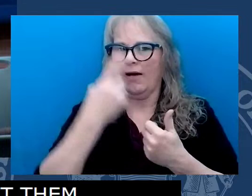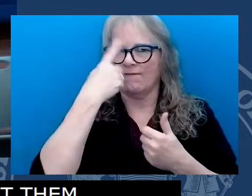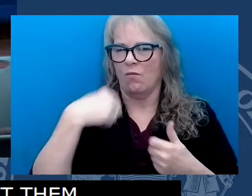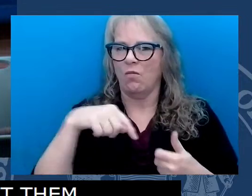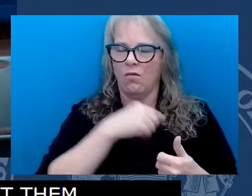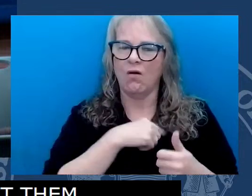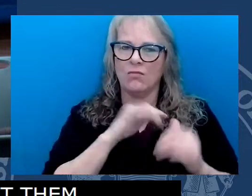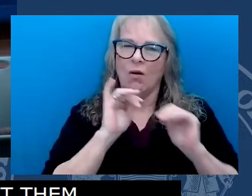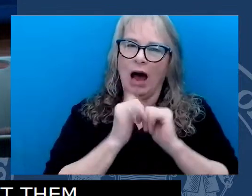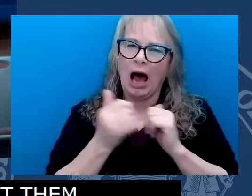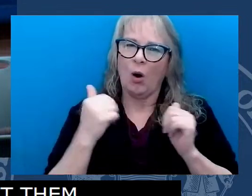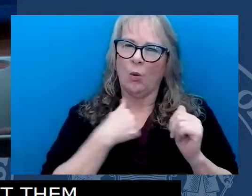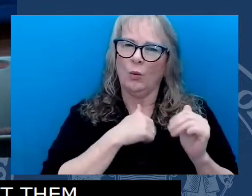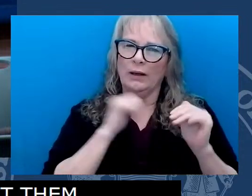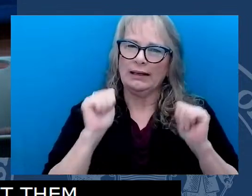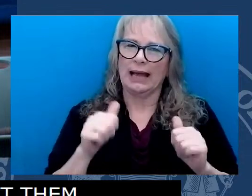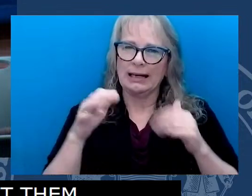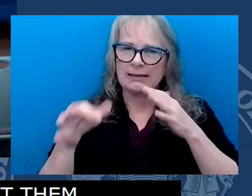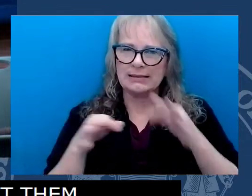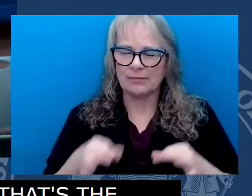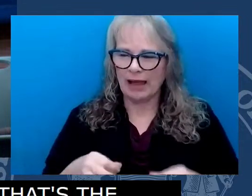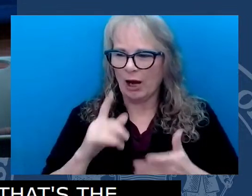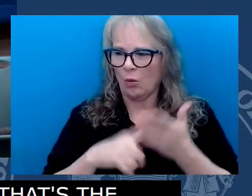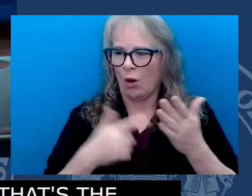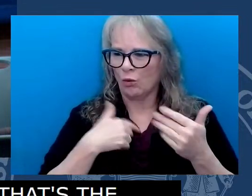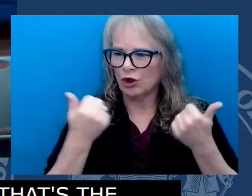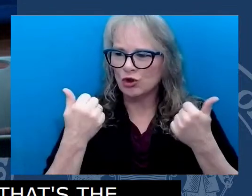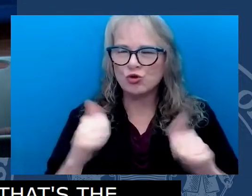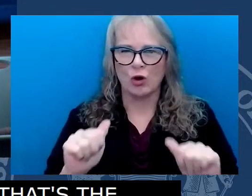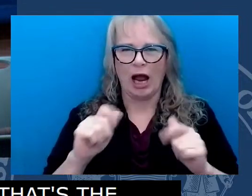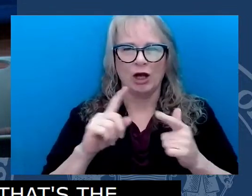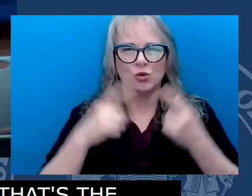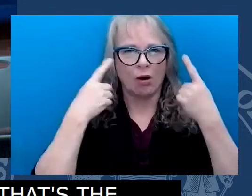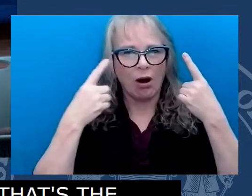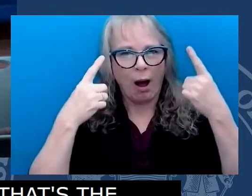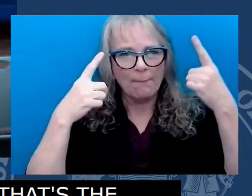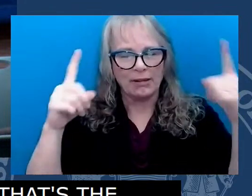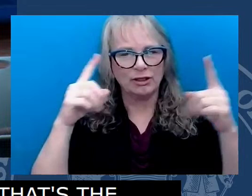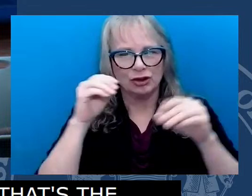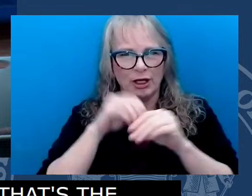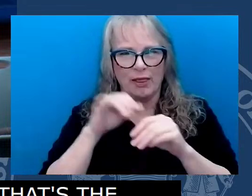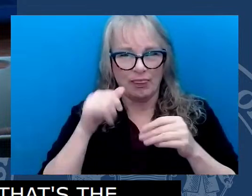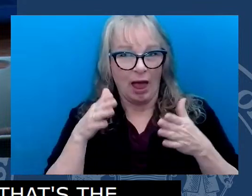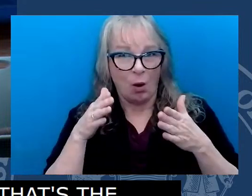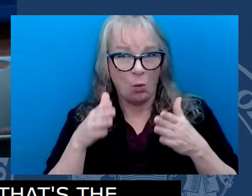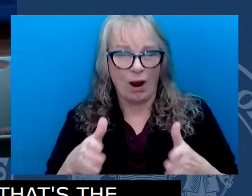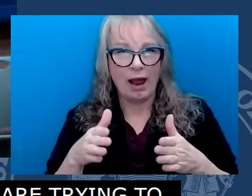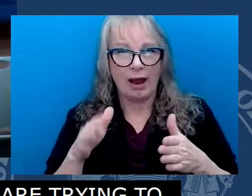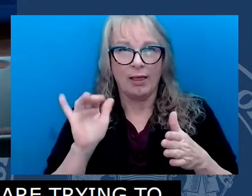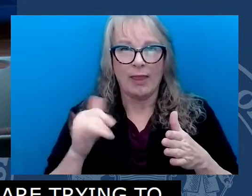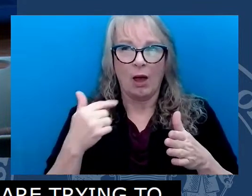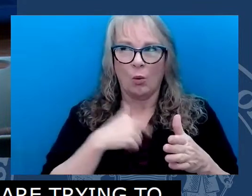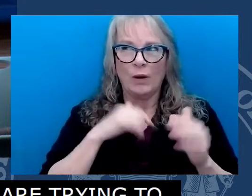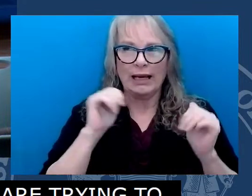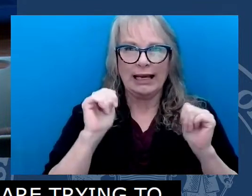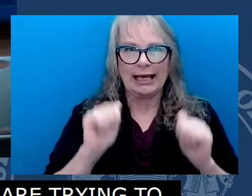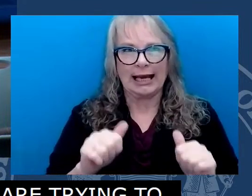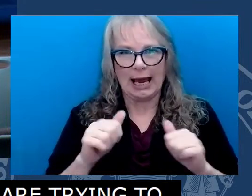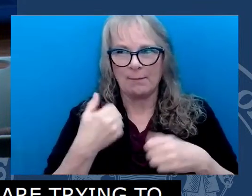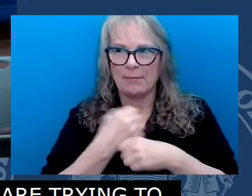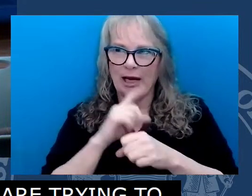what we're trying to accomplish in a way where we can reach all the different arrangements that retirees